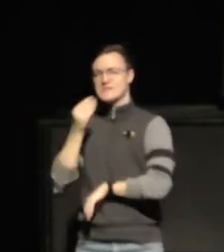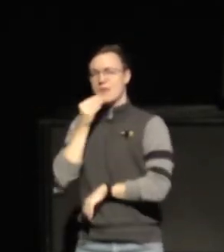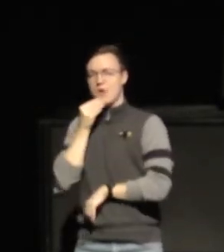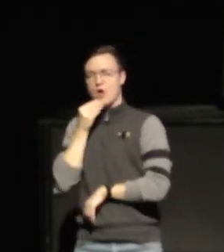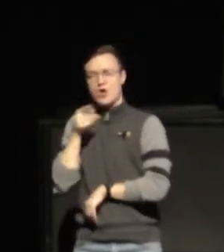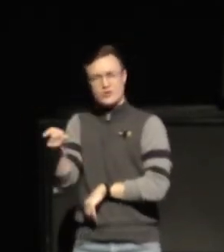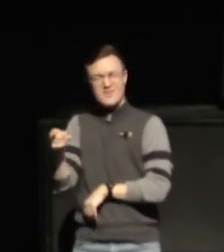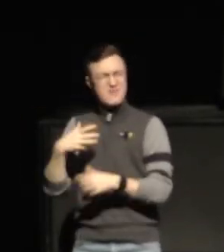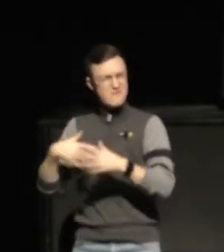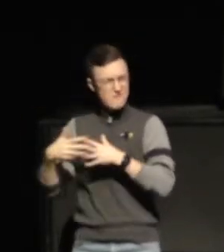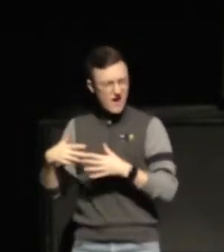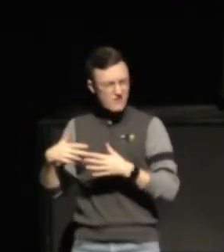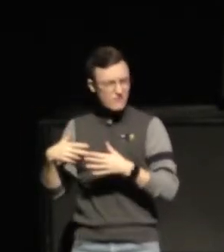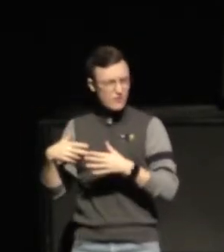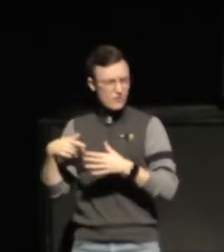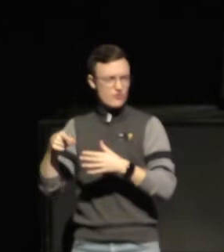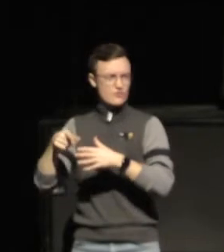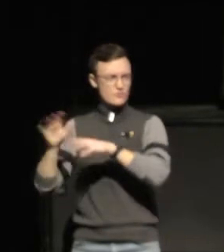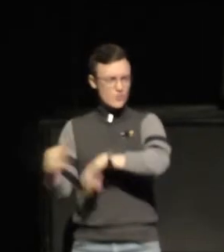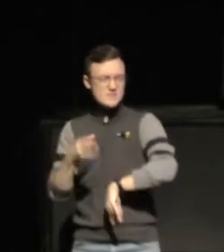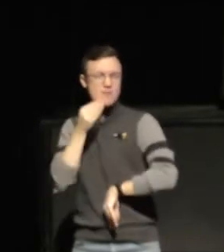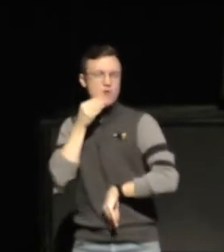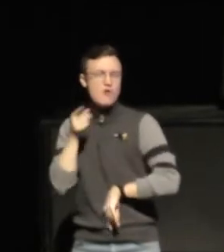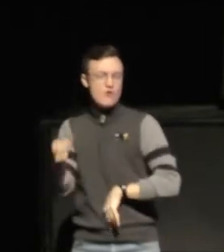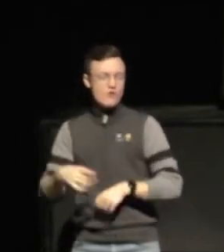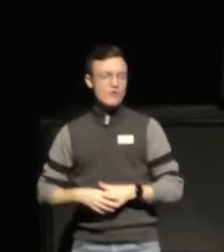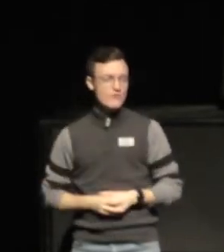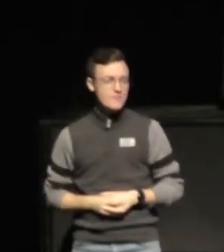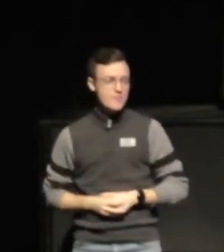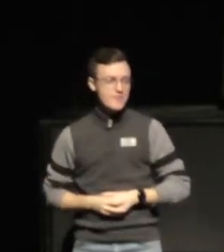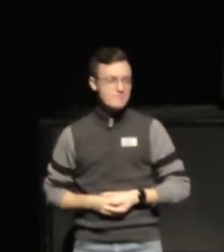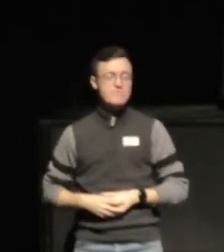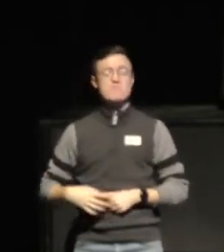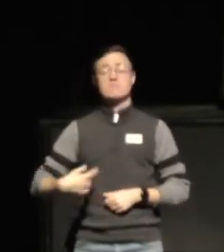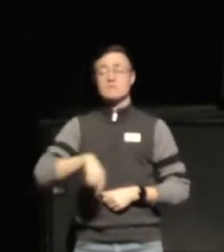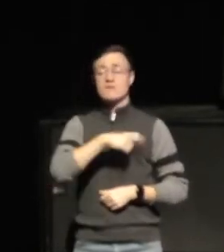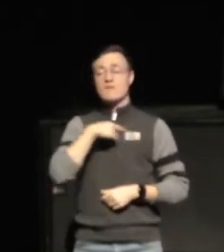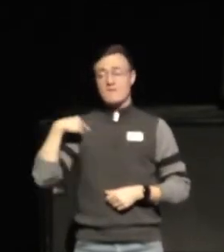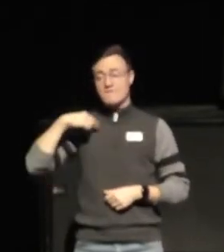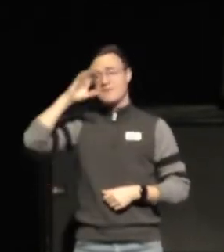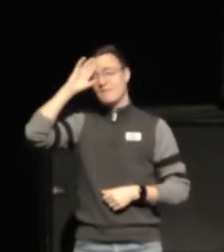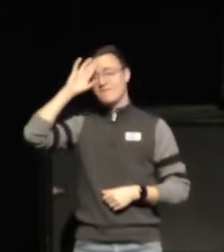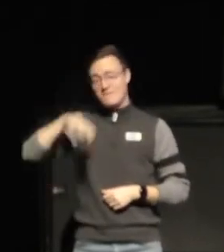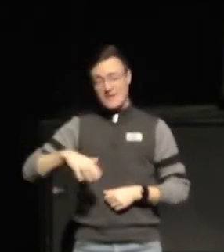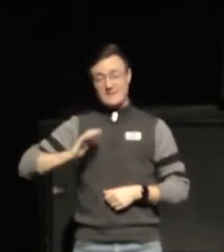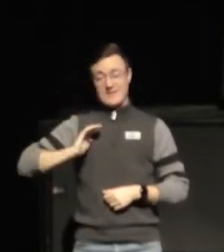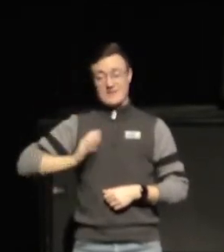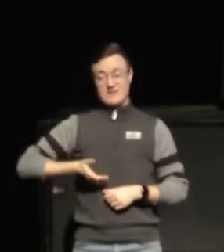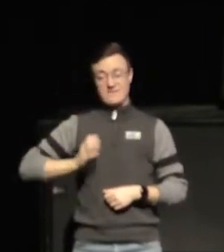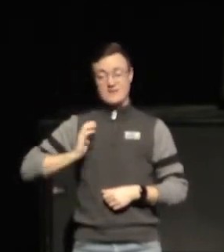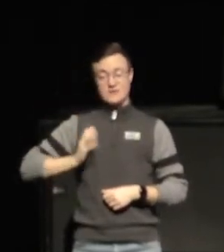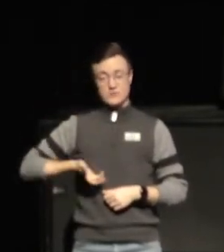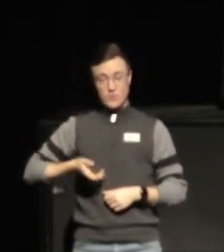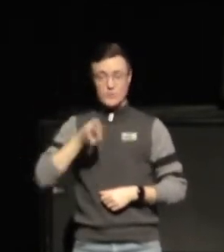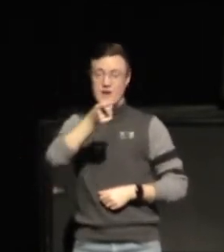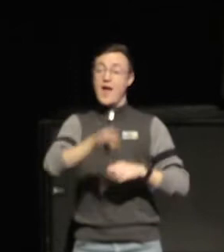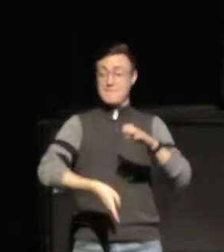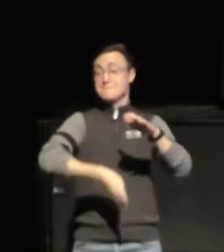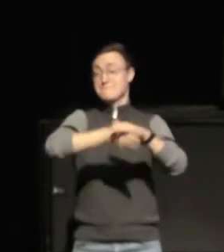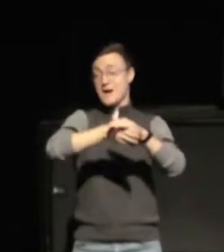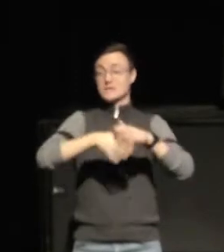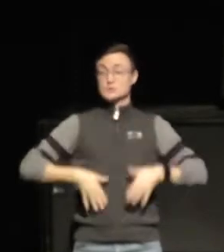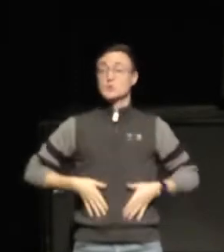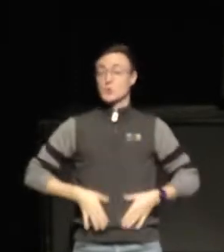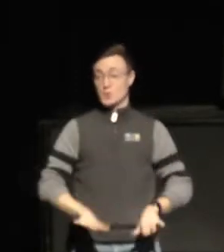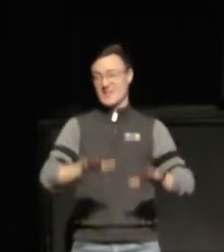so what we know is that women are the most hungry,